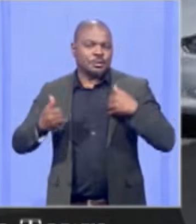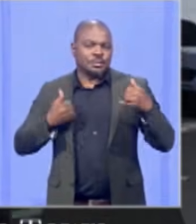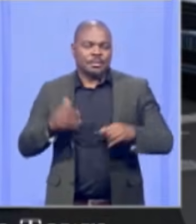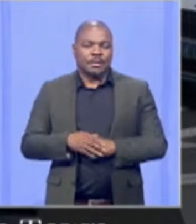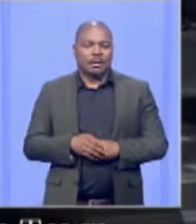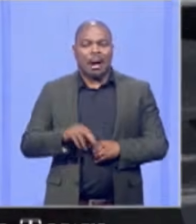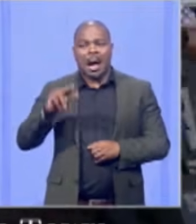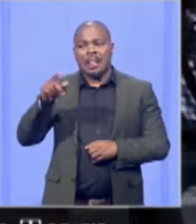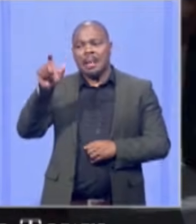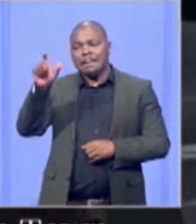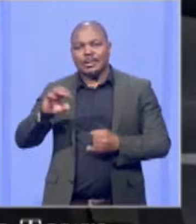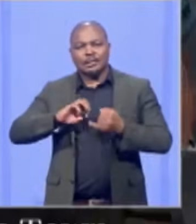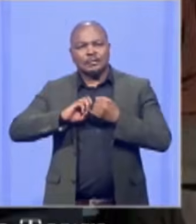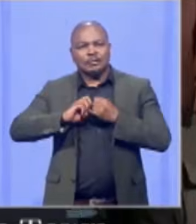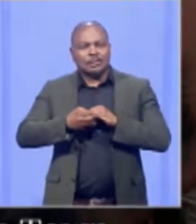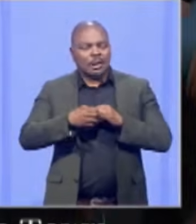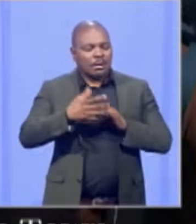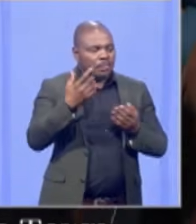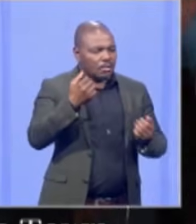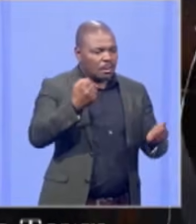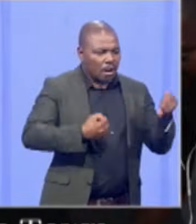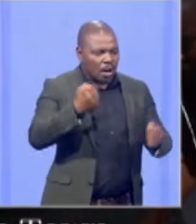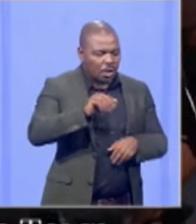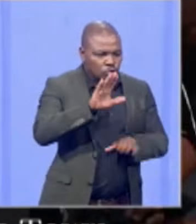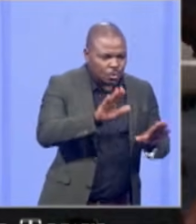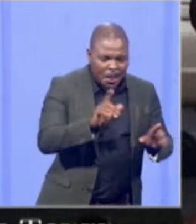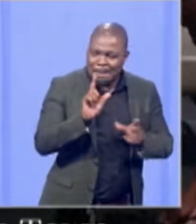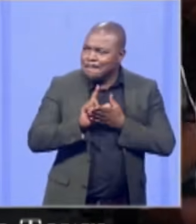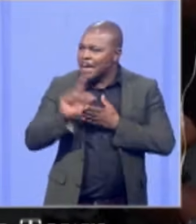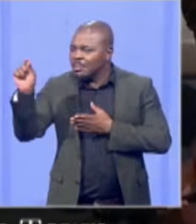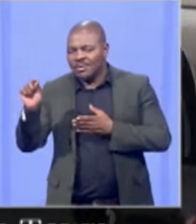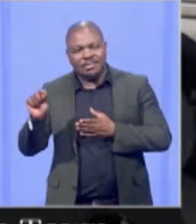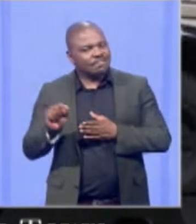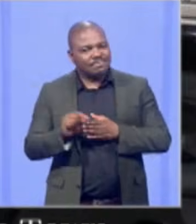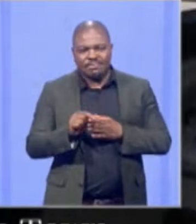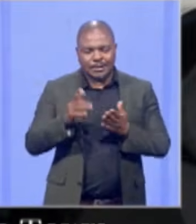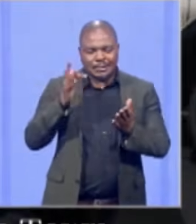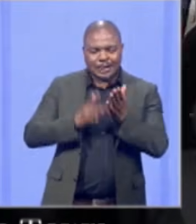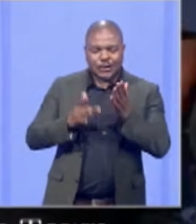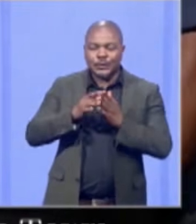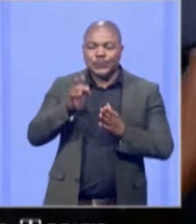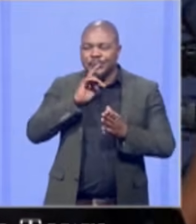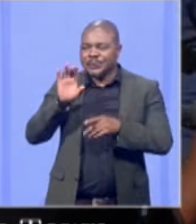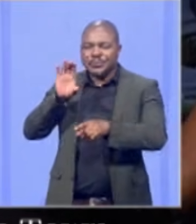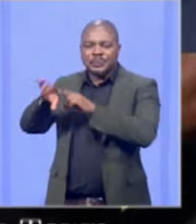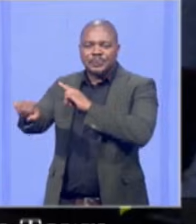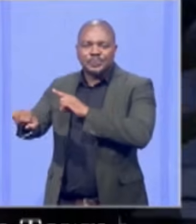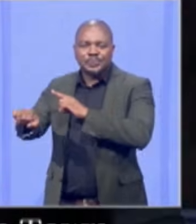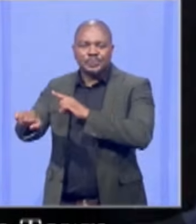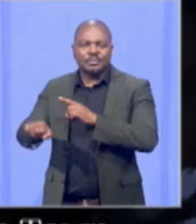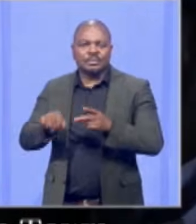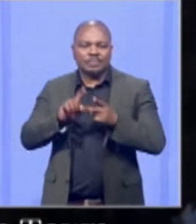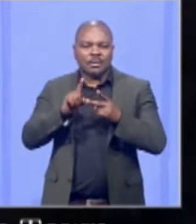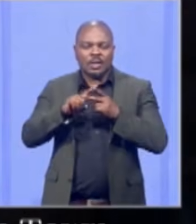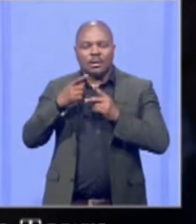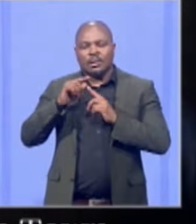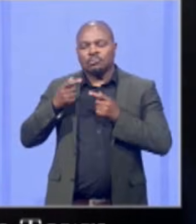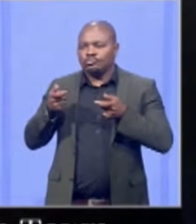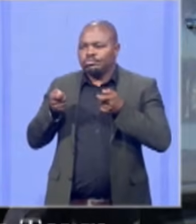o ne a leka go tshaba kwa maparego mme o ne a tshwarwa ka bonako ka tiriso ya technology eo e akaretsang tiriso ya